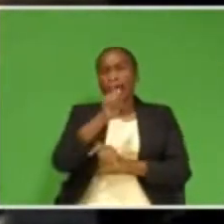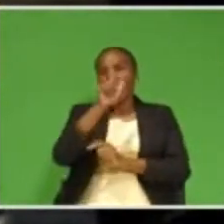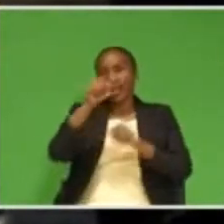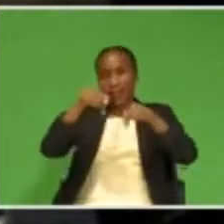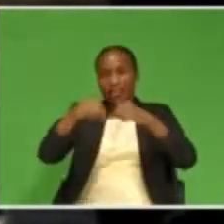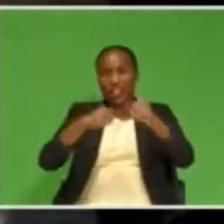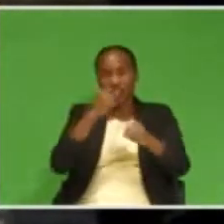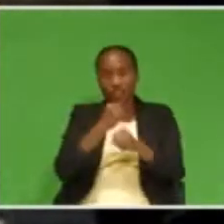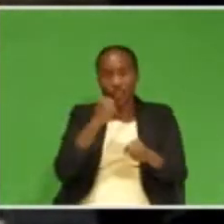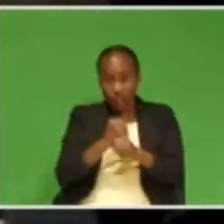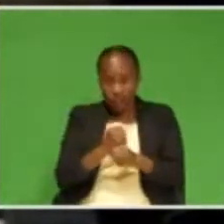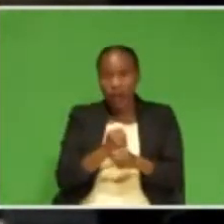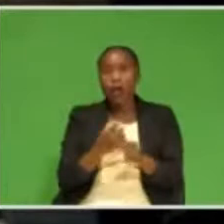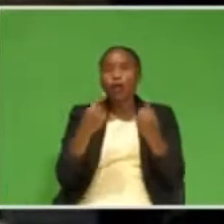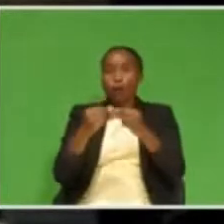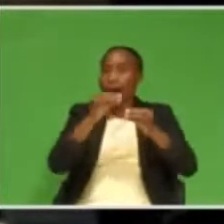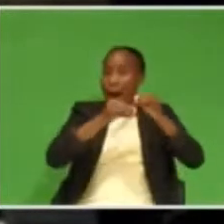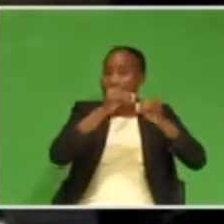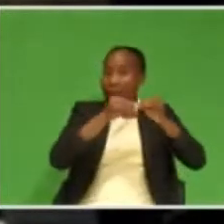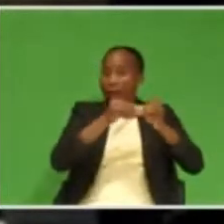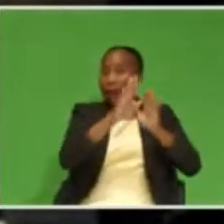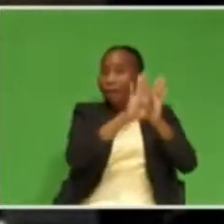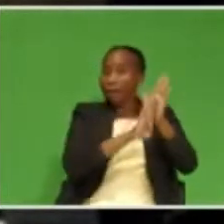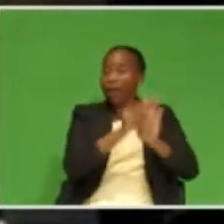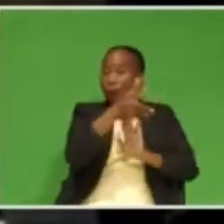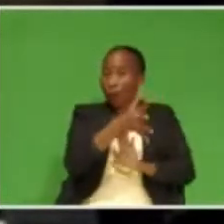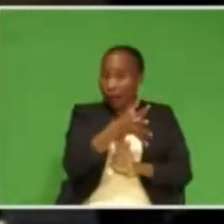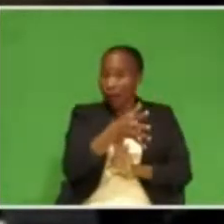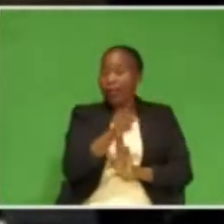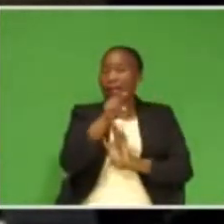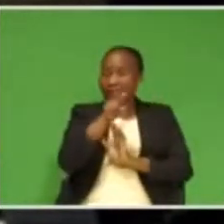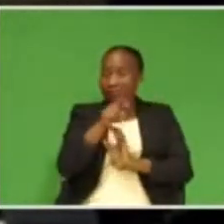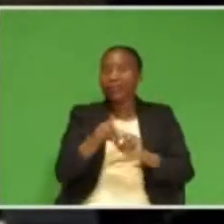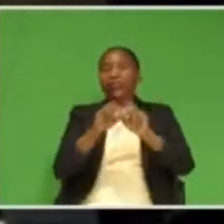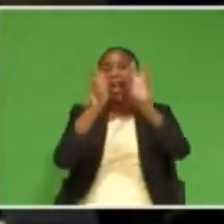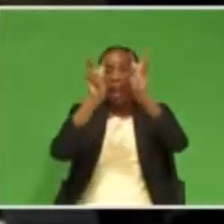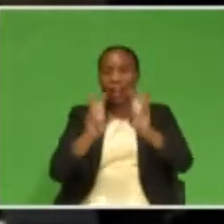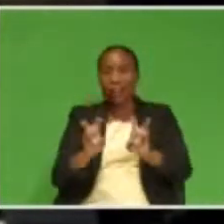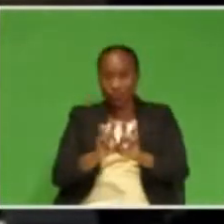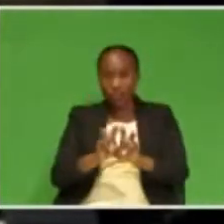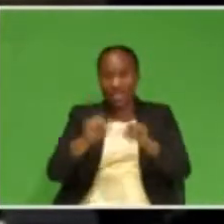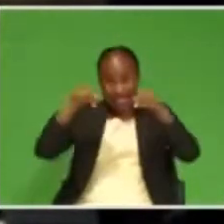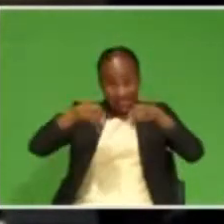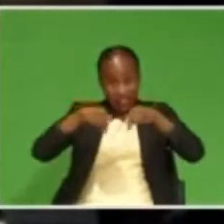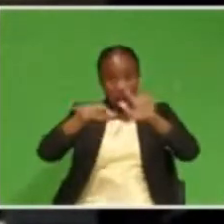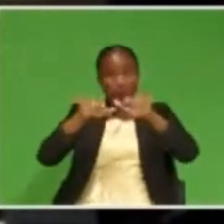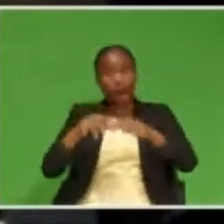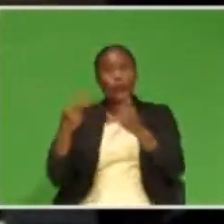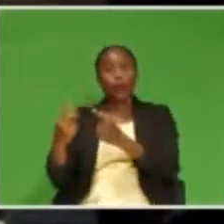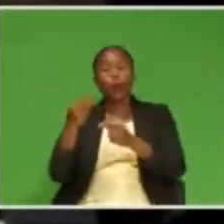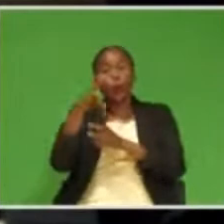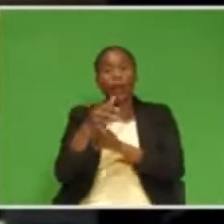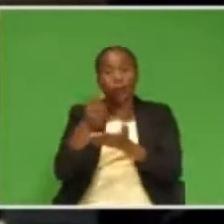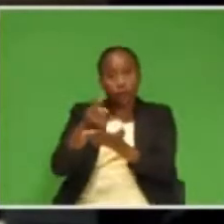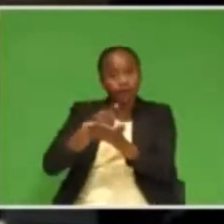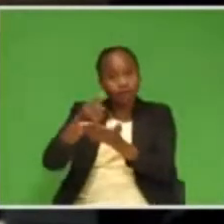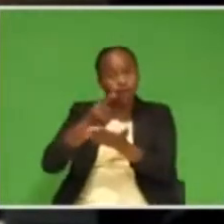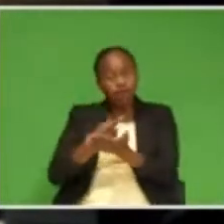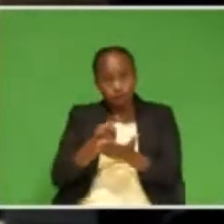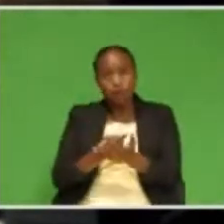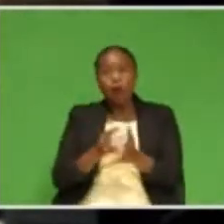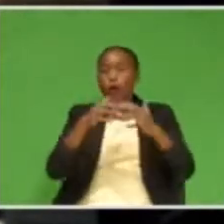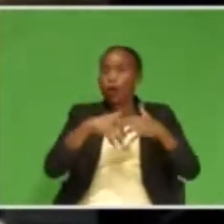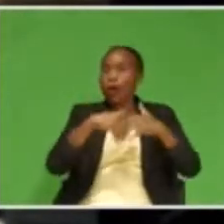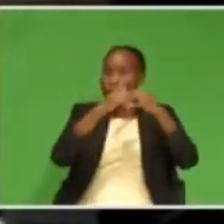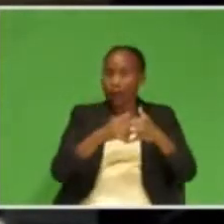Electricity Regulation Amendment Bill to this parliament to transform the energy sector and establish a